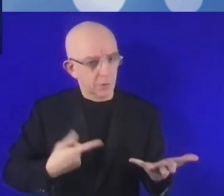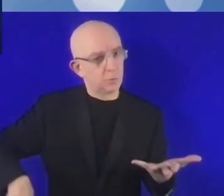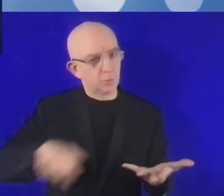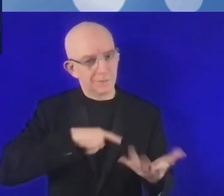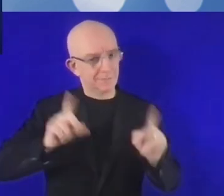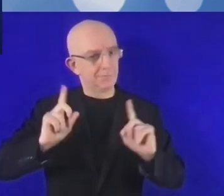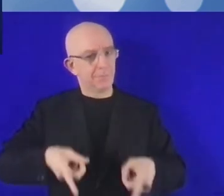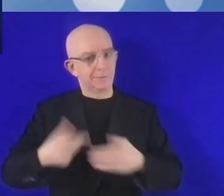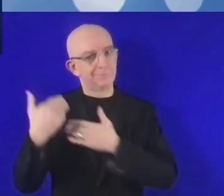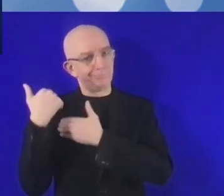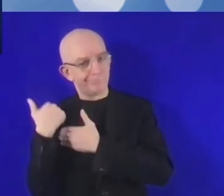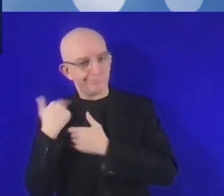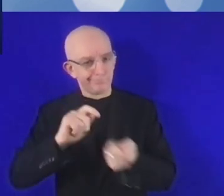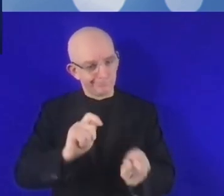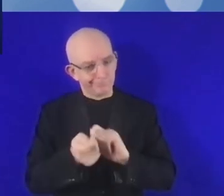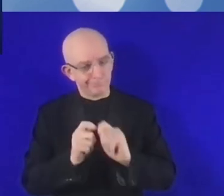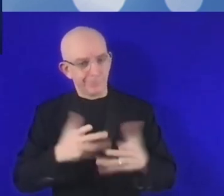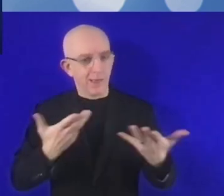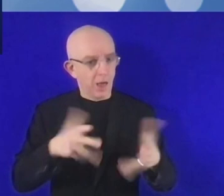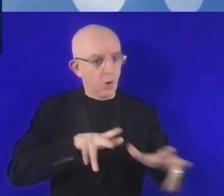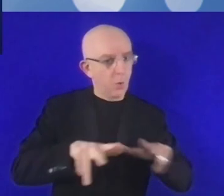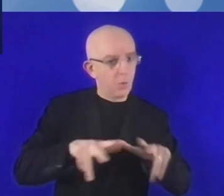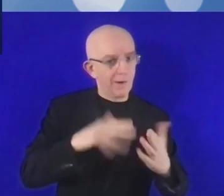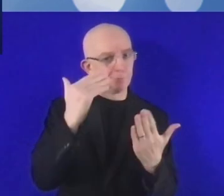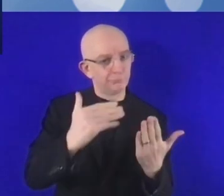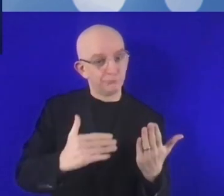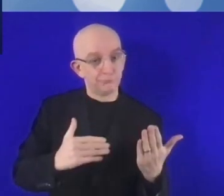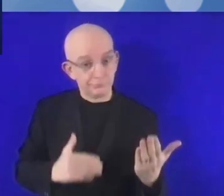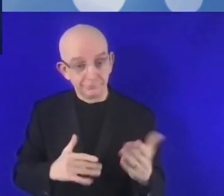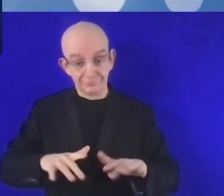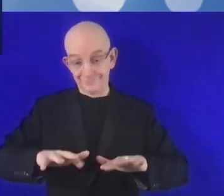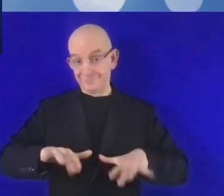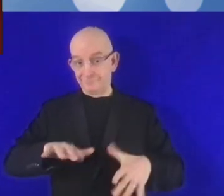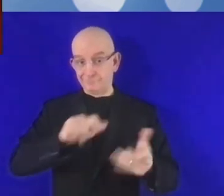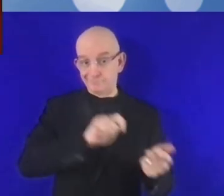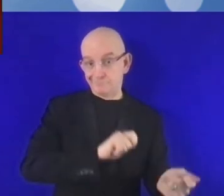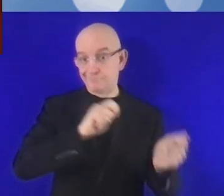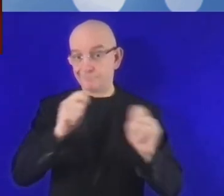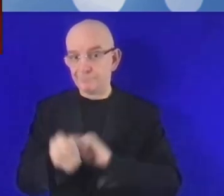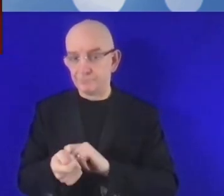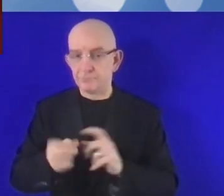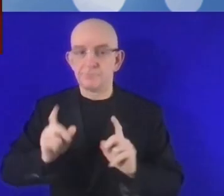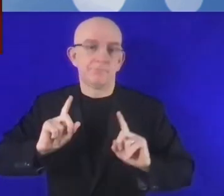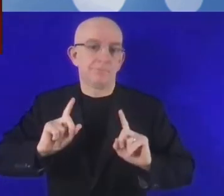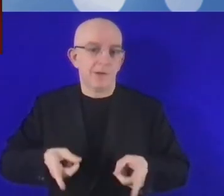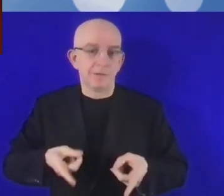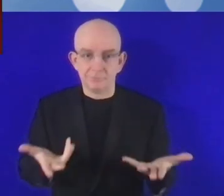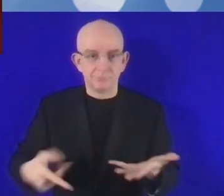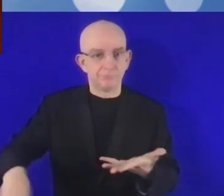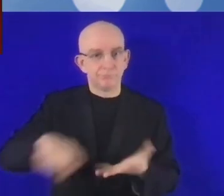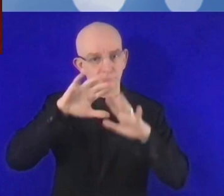our global well-being. But we still need to answer some crucial questions, such as, how